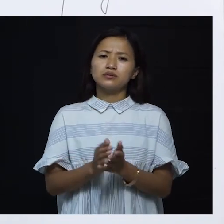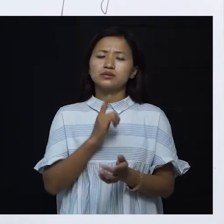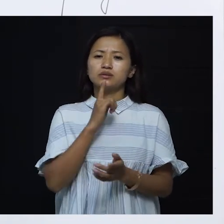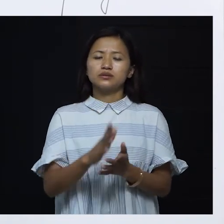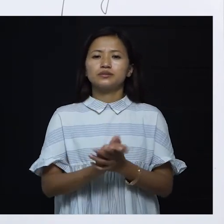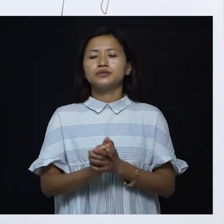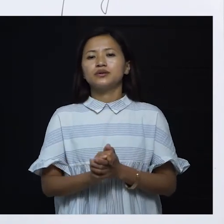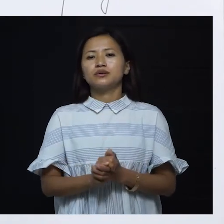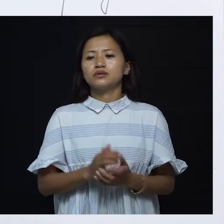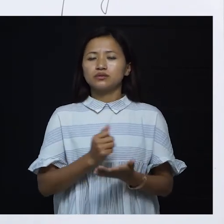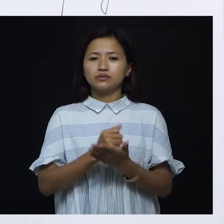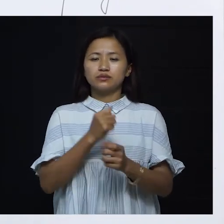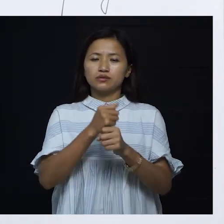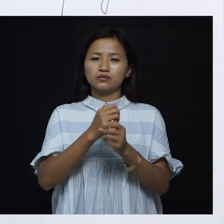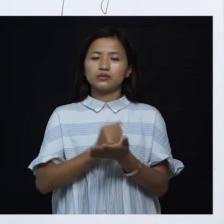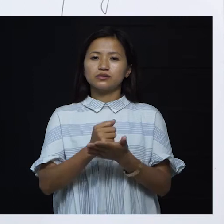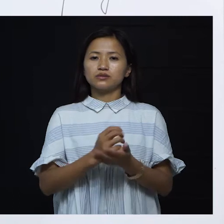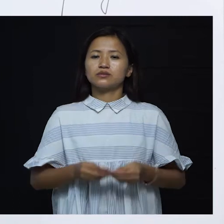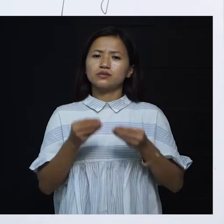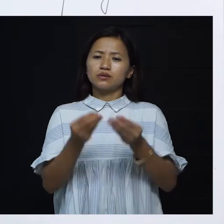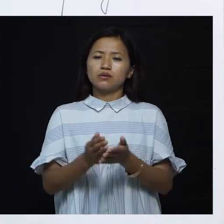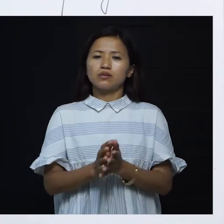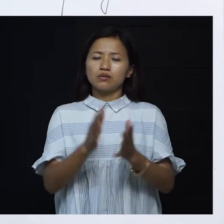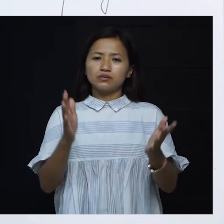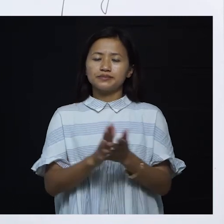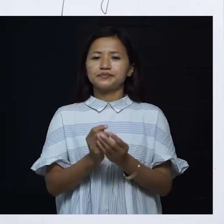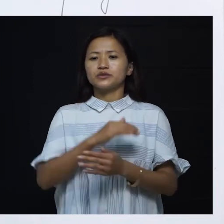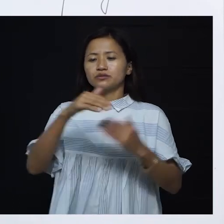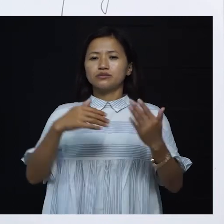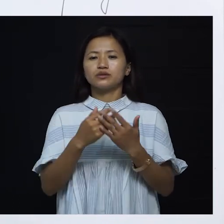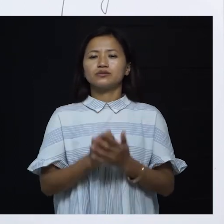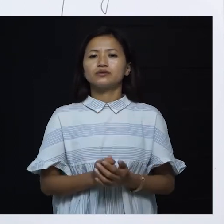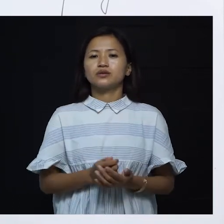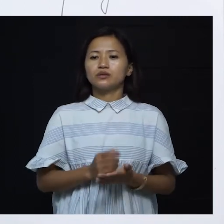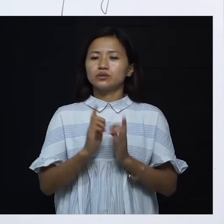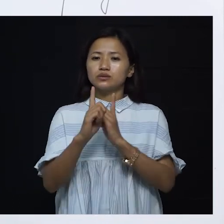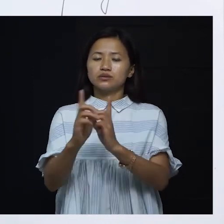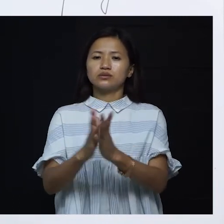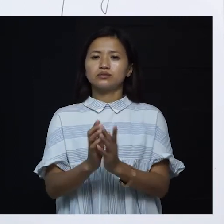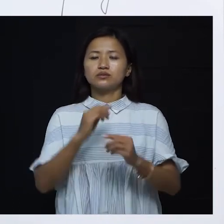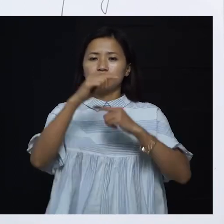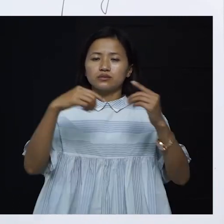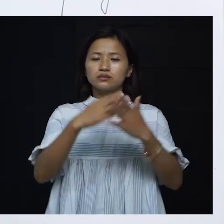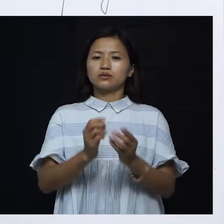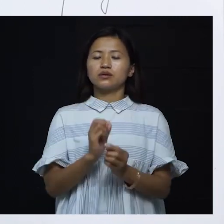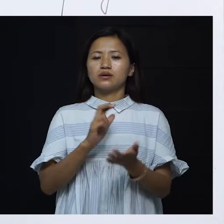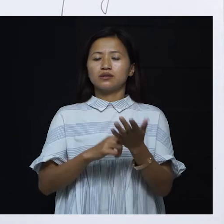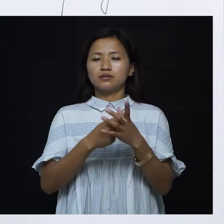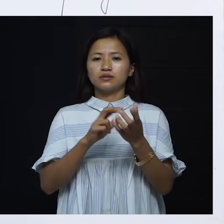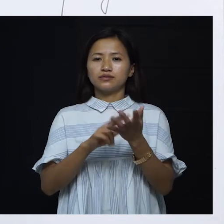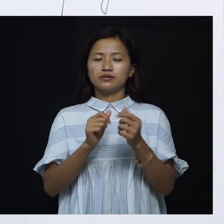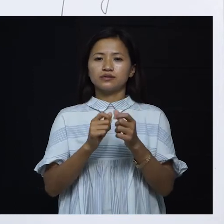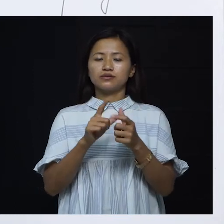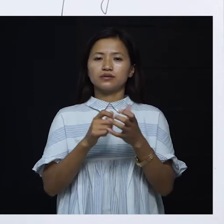the government tries to give all sorts of incentives and then which would lead to industrial revival and